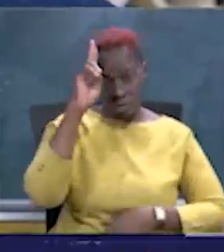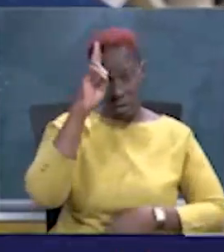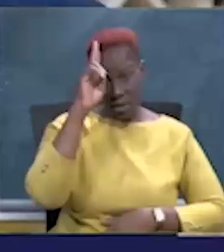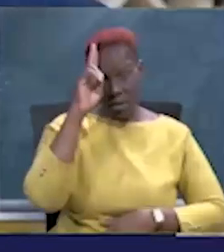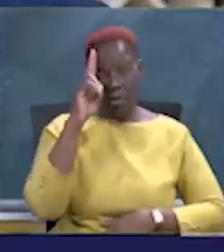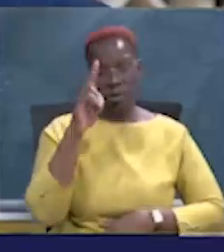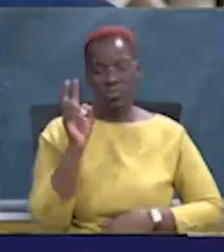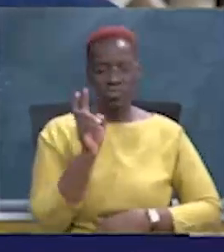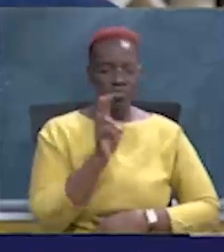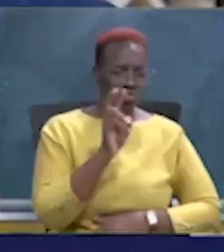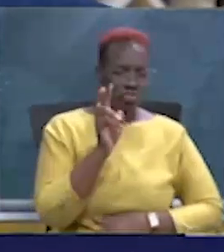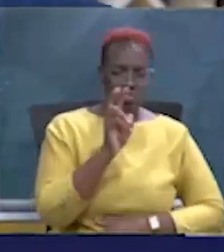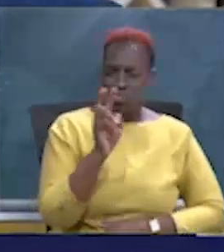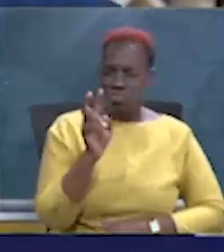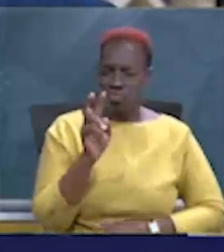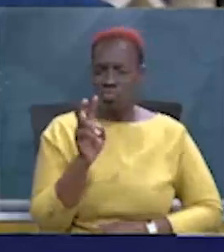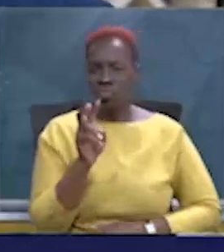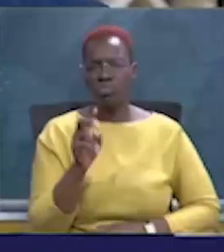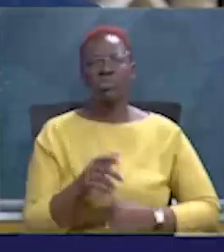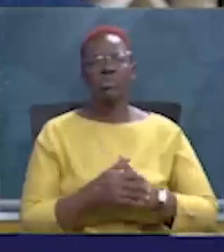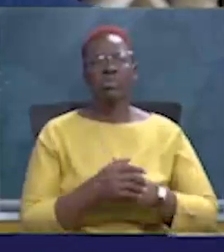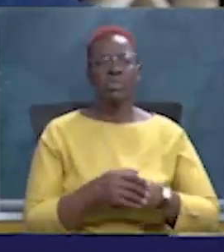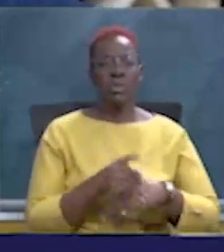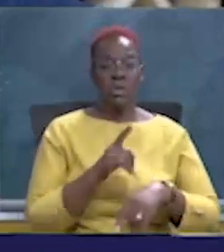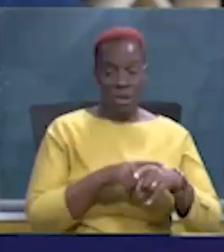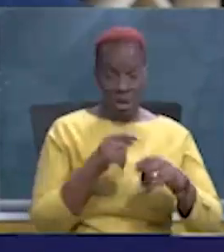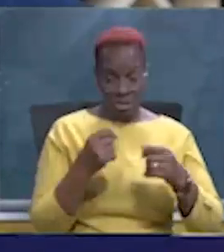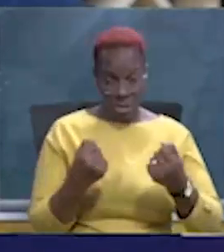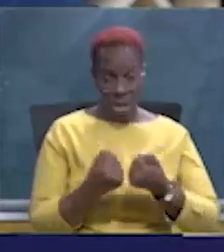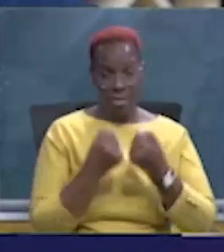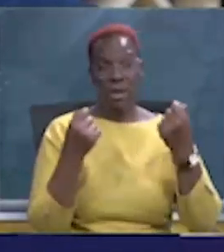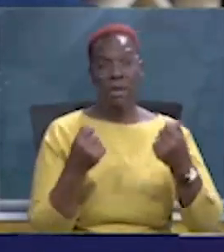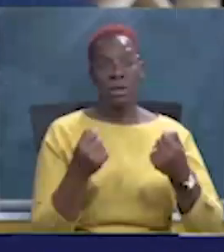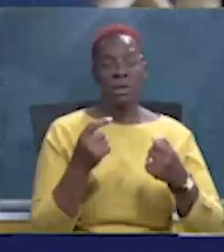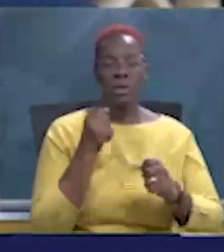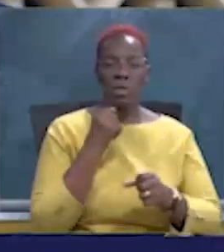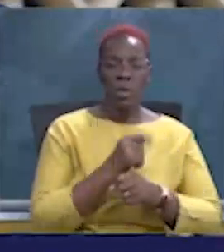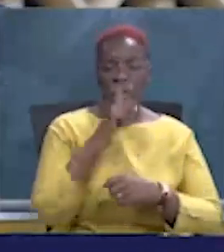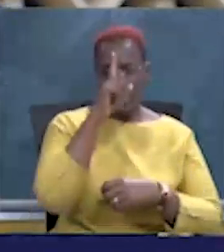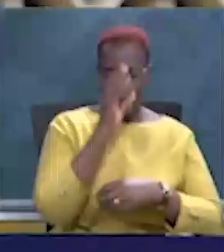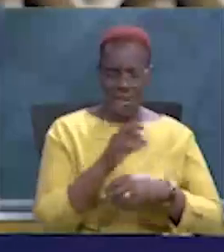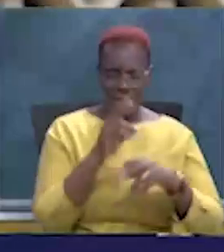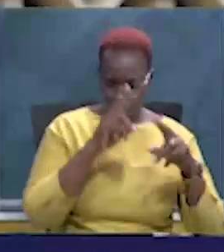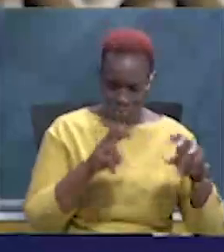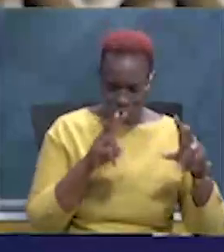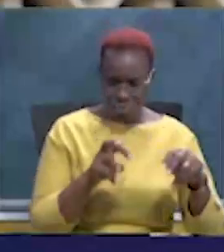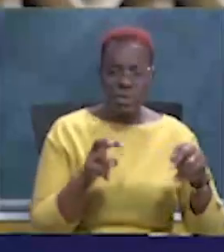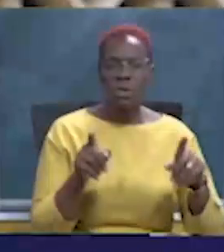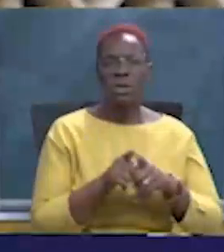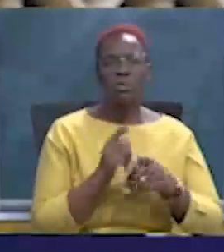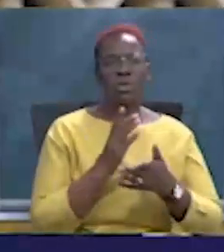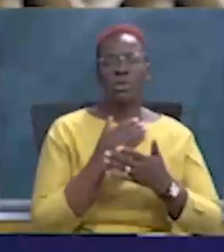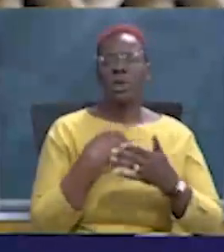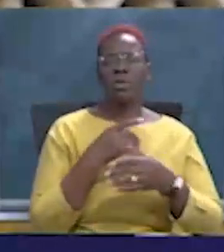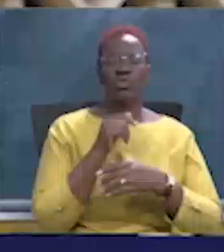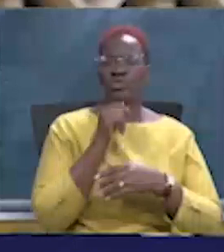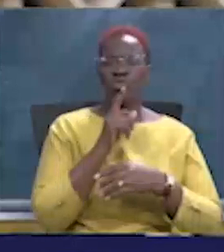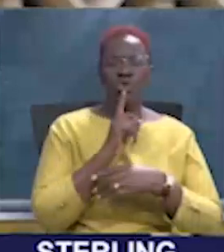on patrol. And when these incidents happen, to do thorough investigation. There's no guarantee